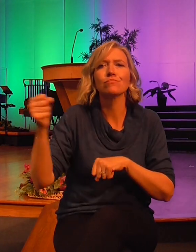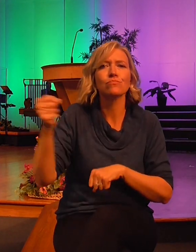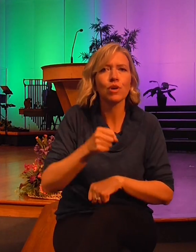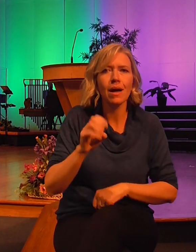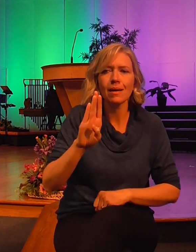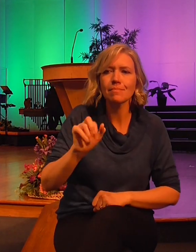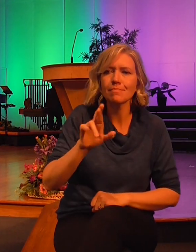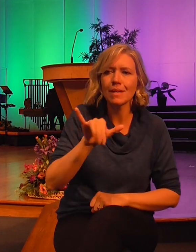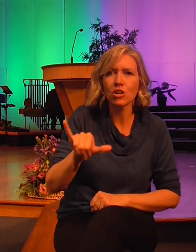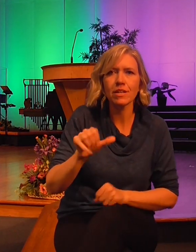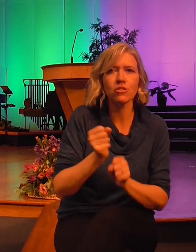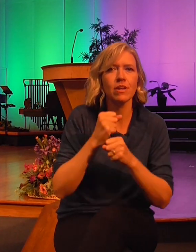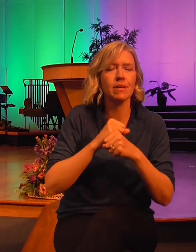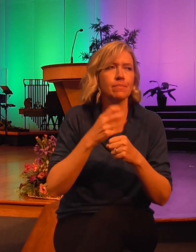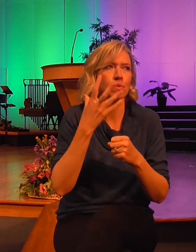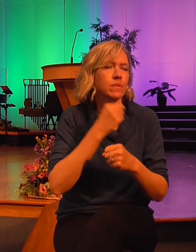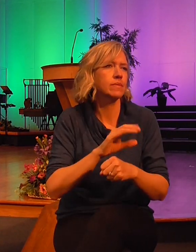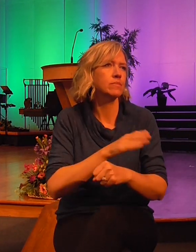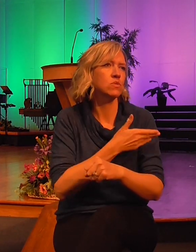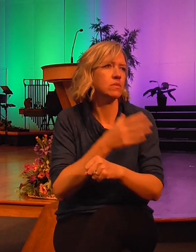awesome musical experience for us. Thank you.